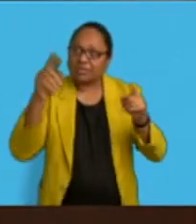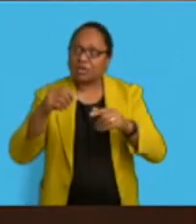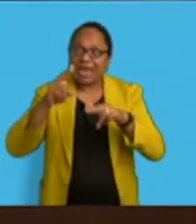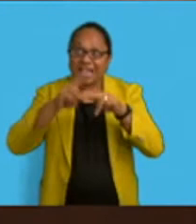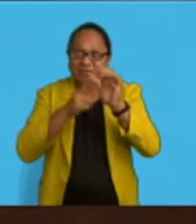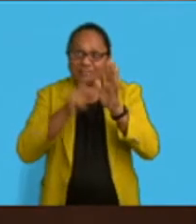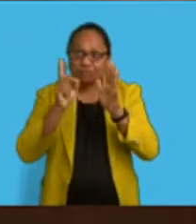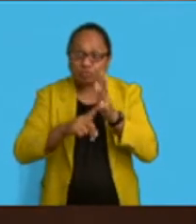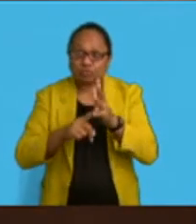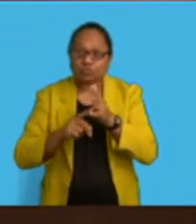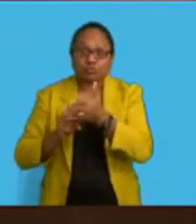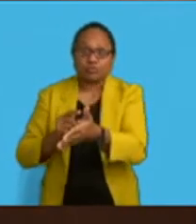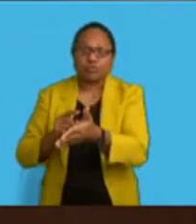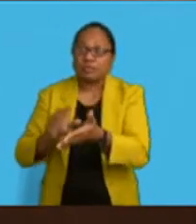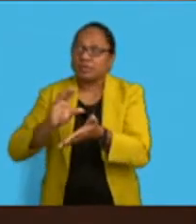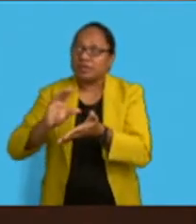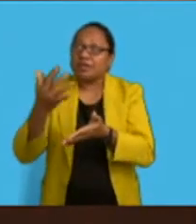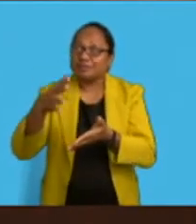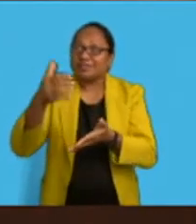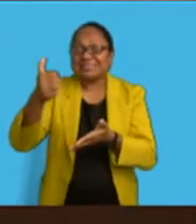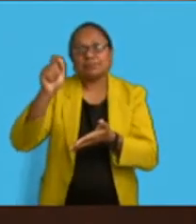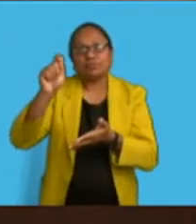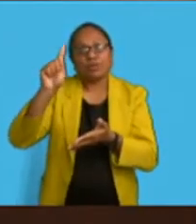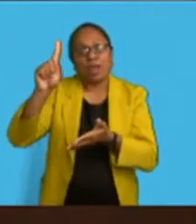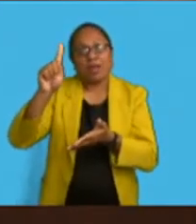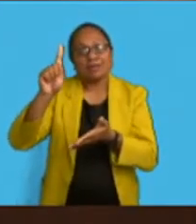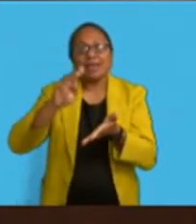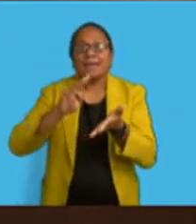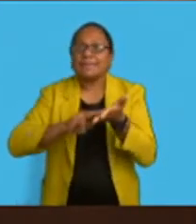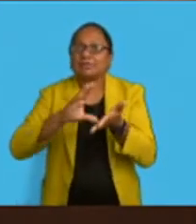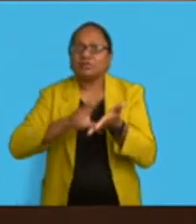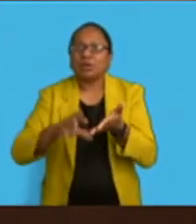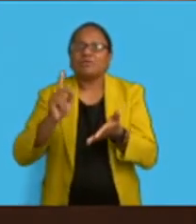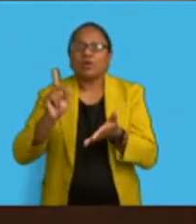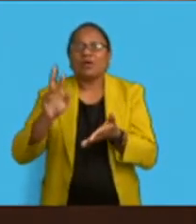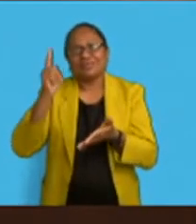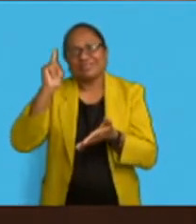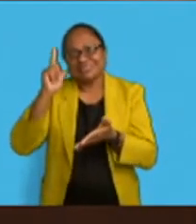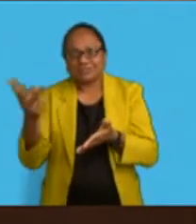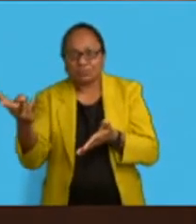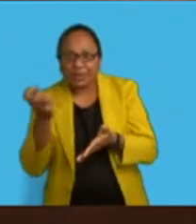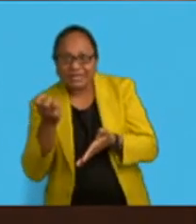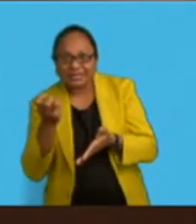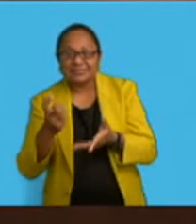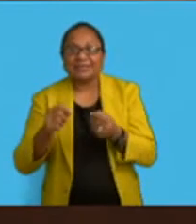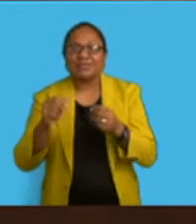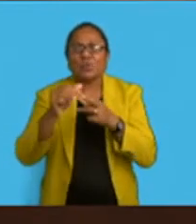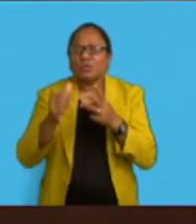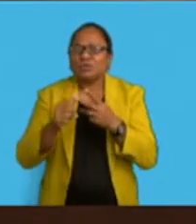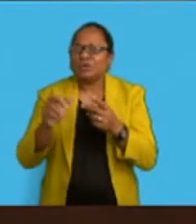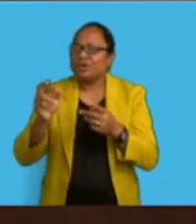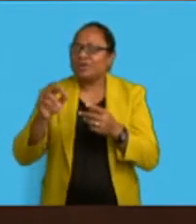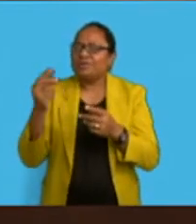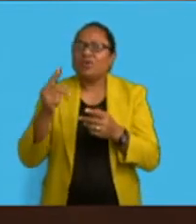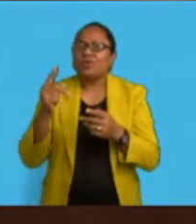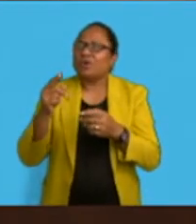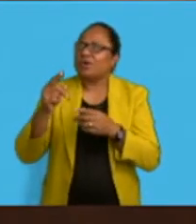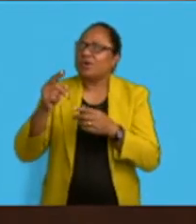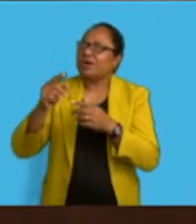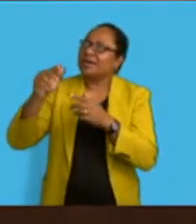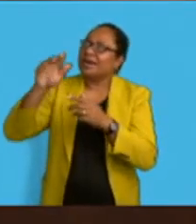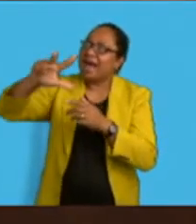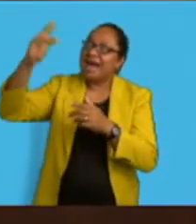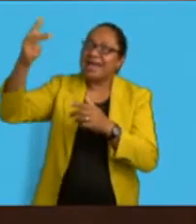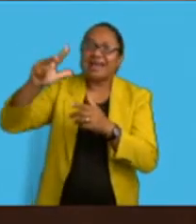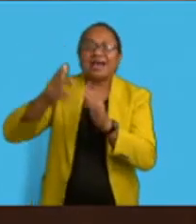an operating grant of $56.1 million. This is to provide for teachers' salaries and to be able to attract better quality lecturers,